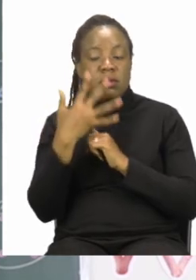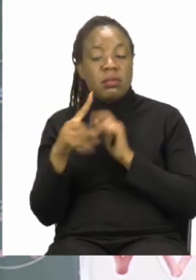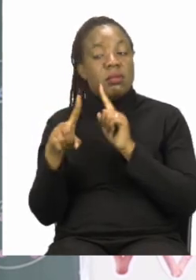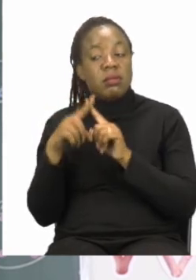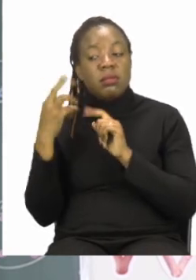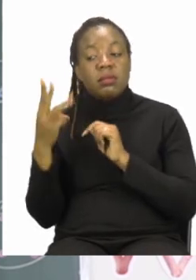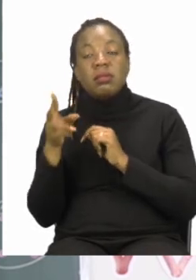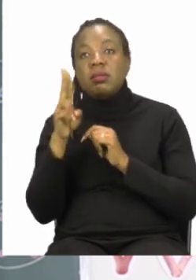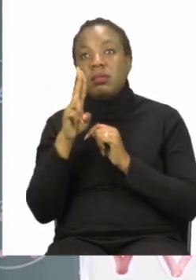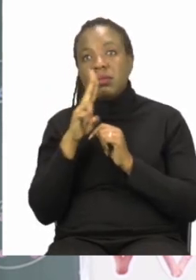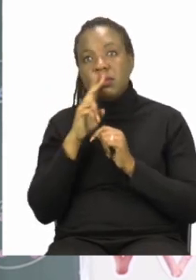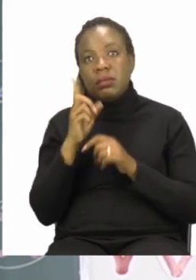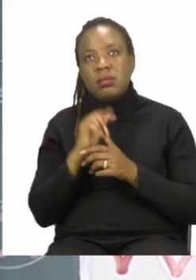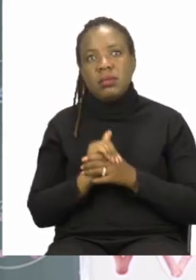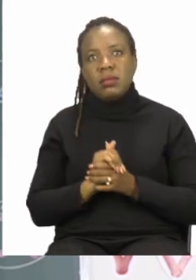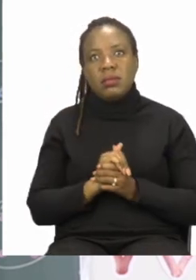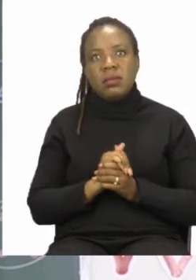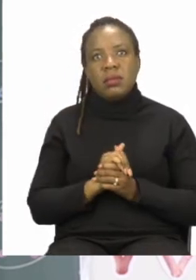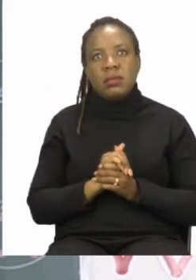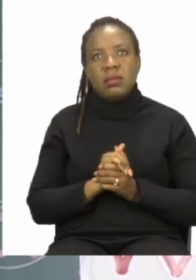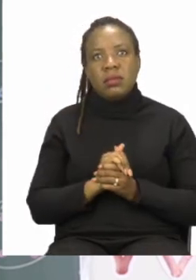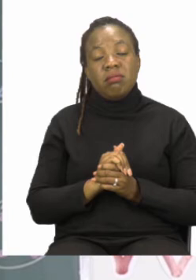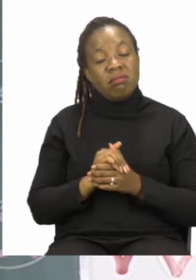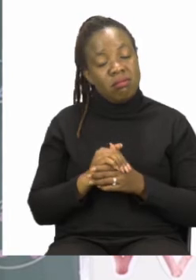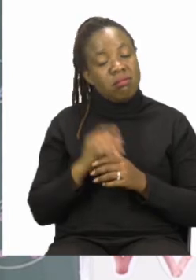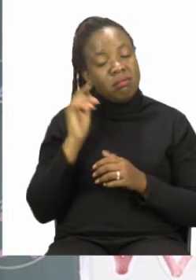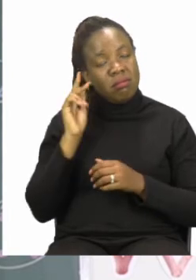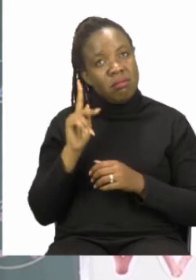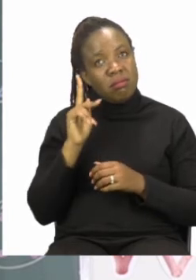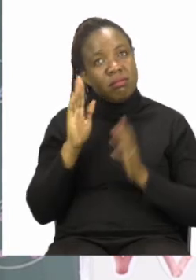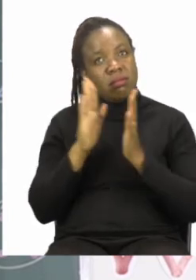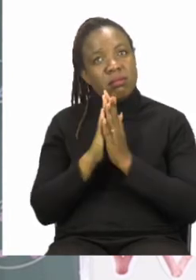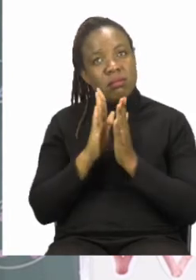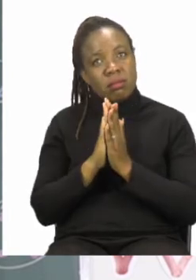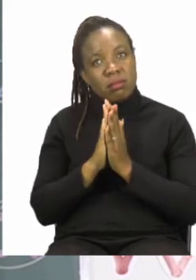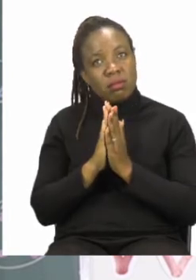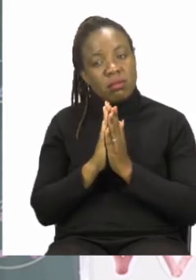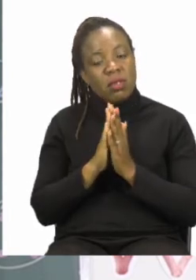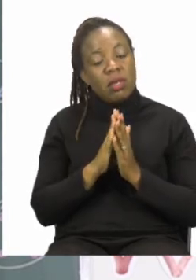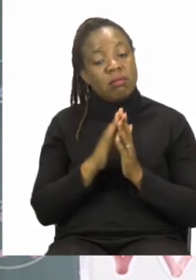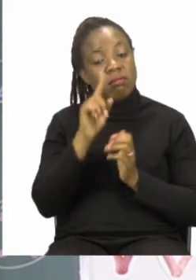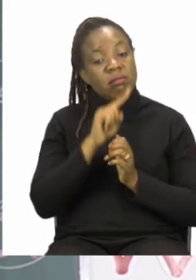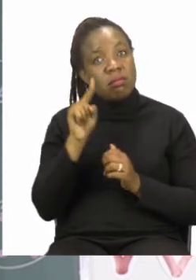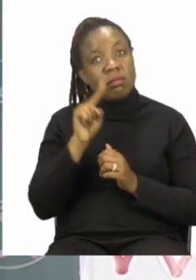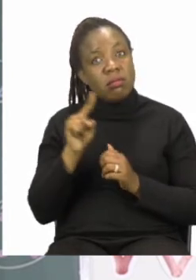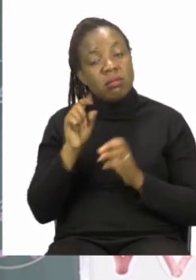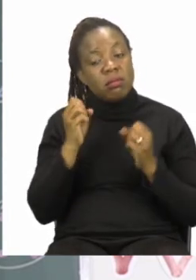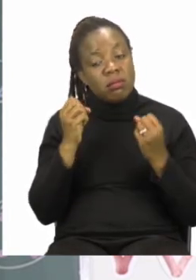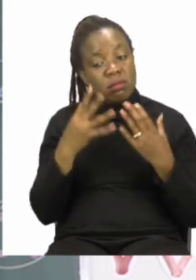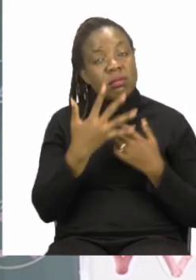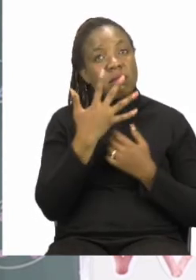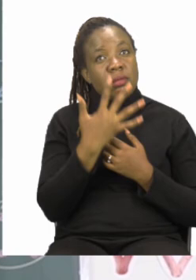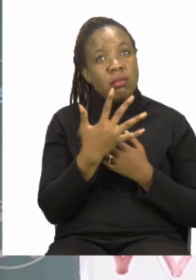5 times 3. Now, you're going to draw your sets, and remember, it is 5 sets of